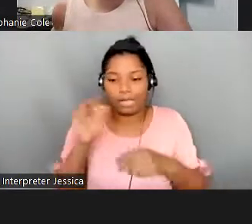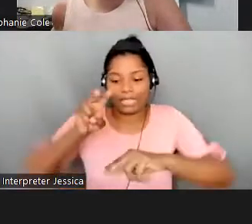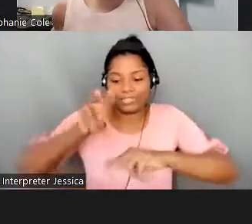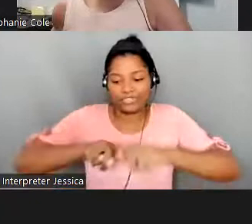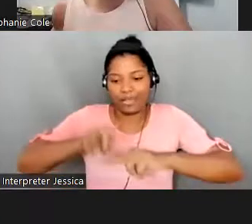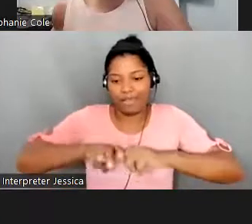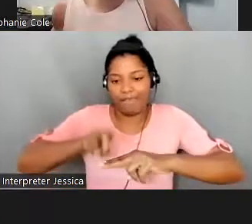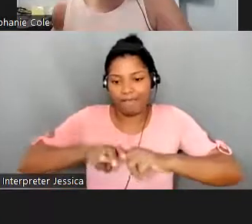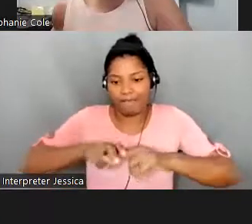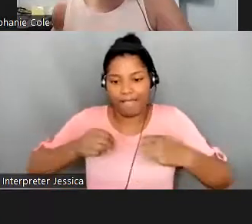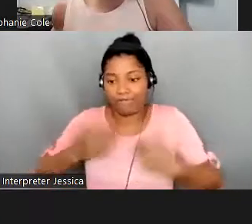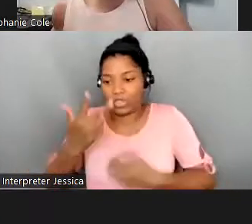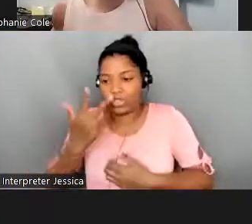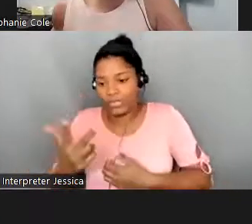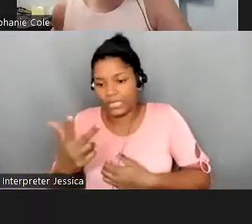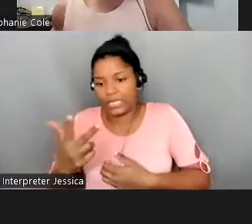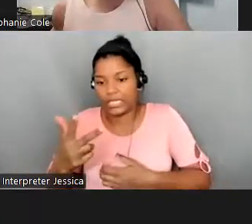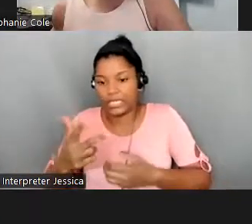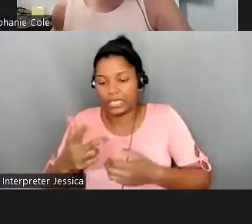stool.